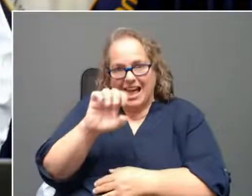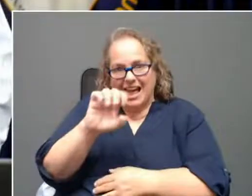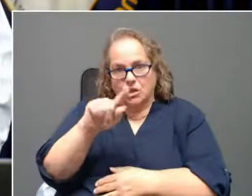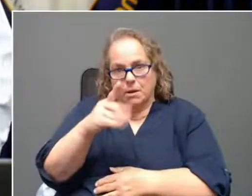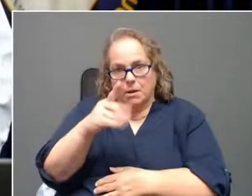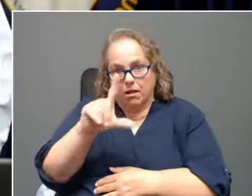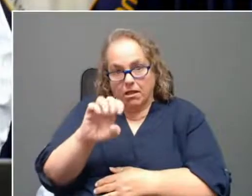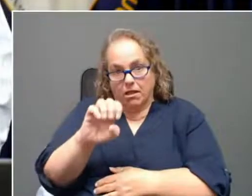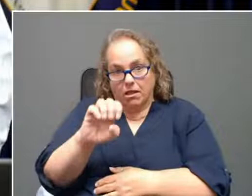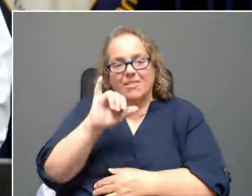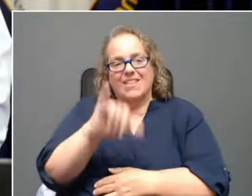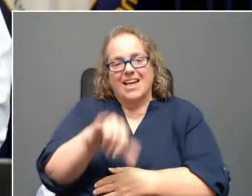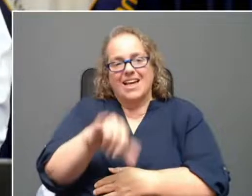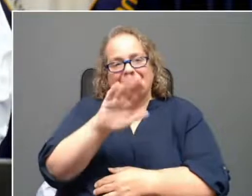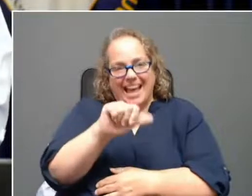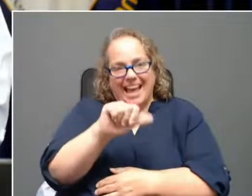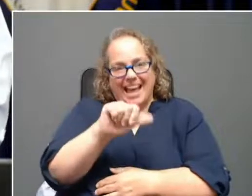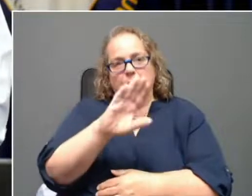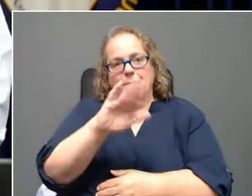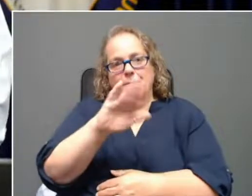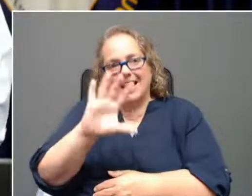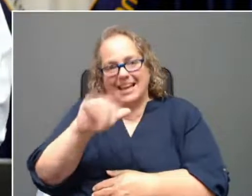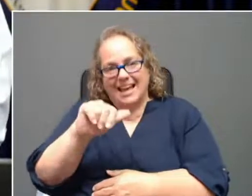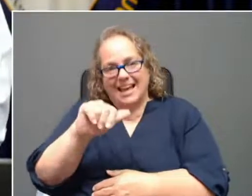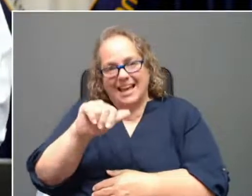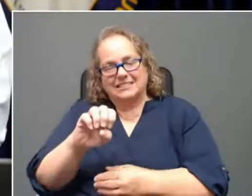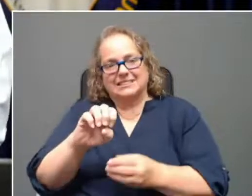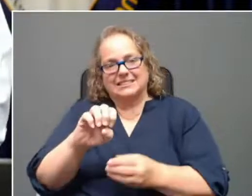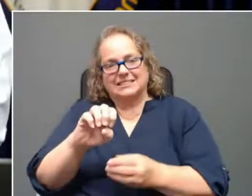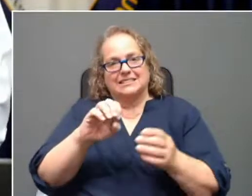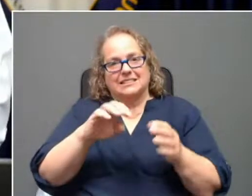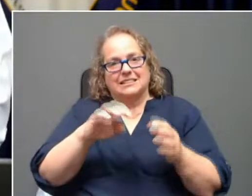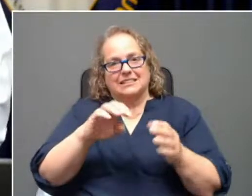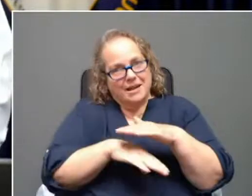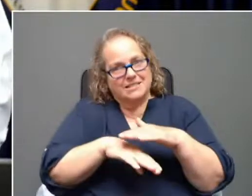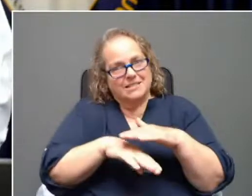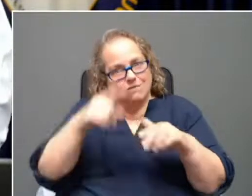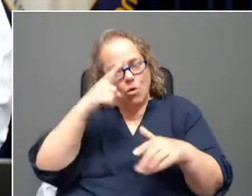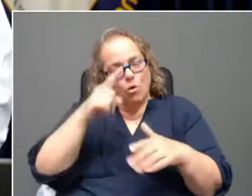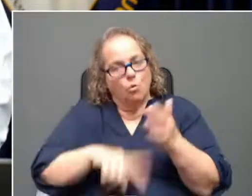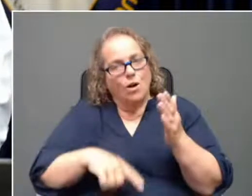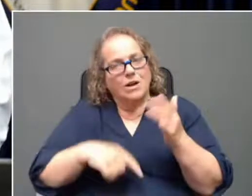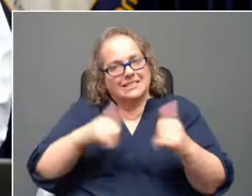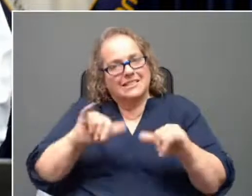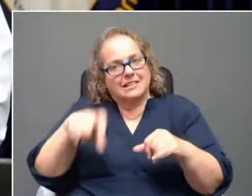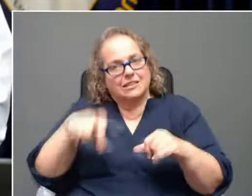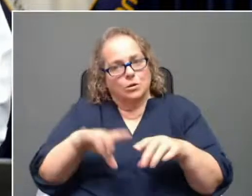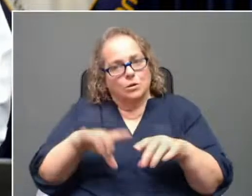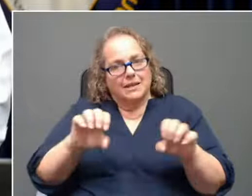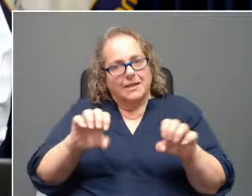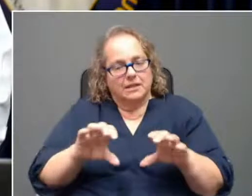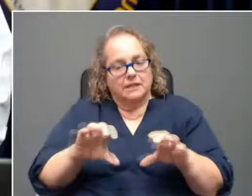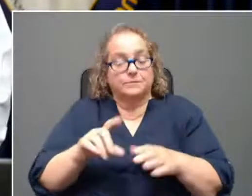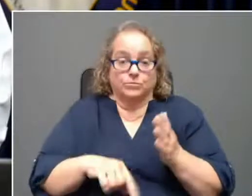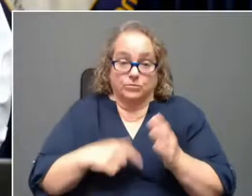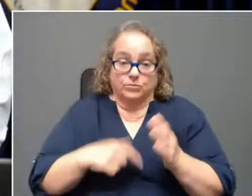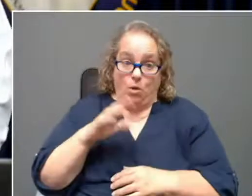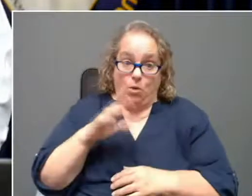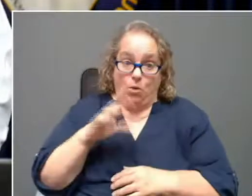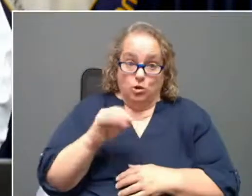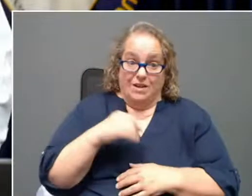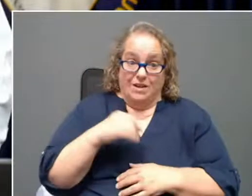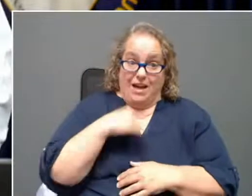a case-by-case basis for what would still need to be done. What I would do if I was that